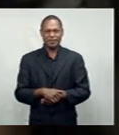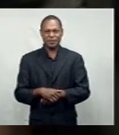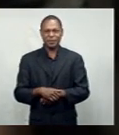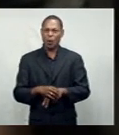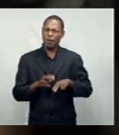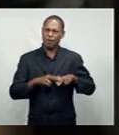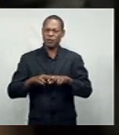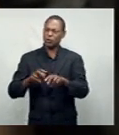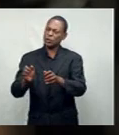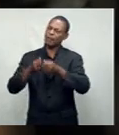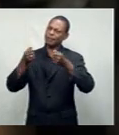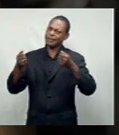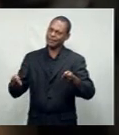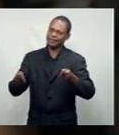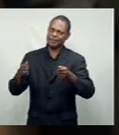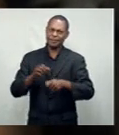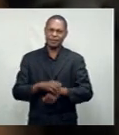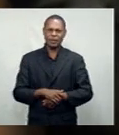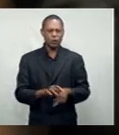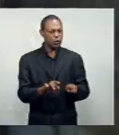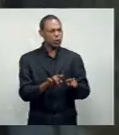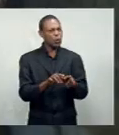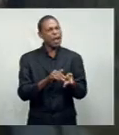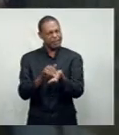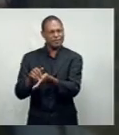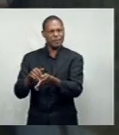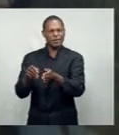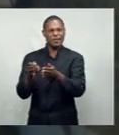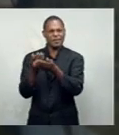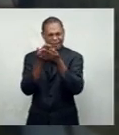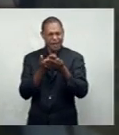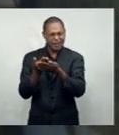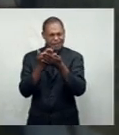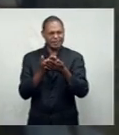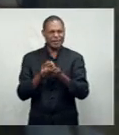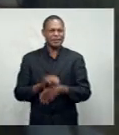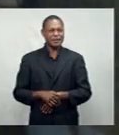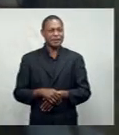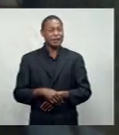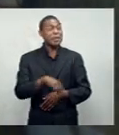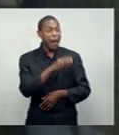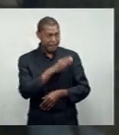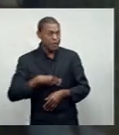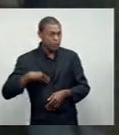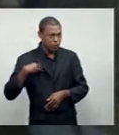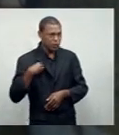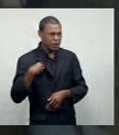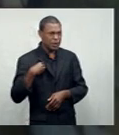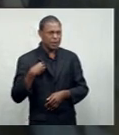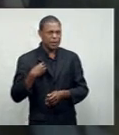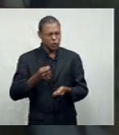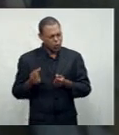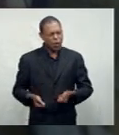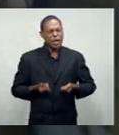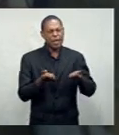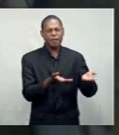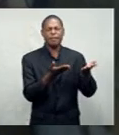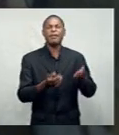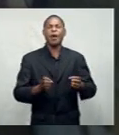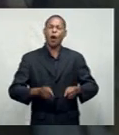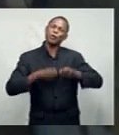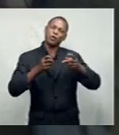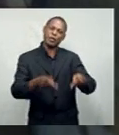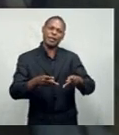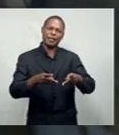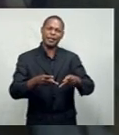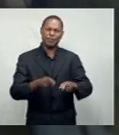them with their studies at home. Ministry has given an opportunity for the kids to learn,